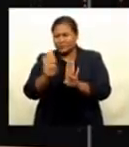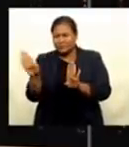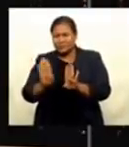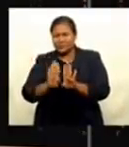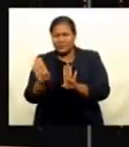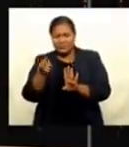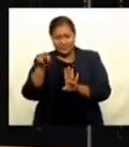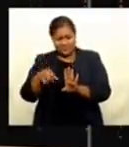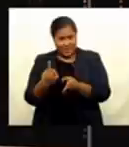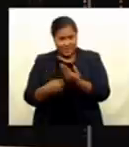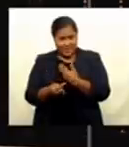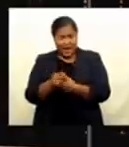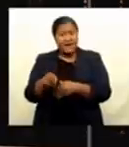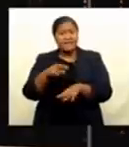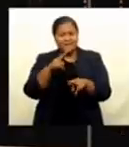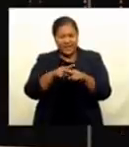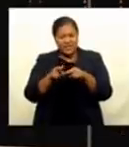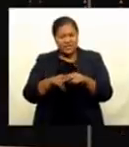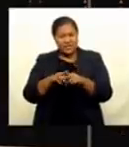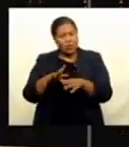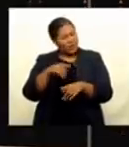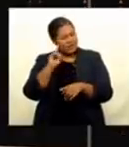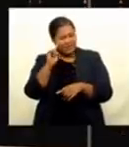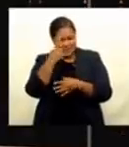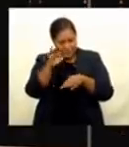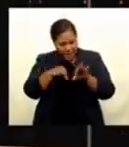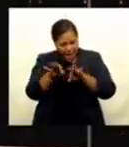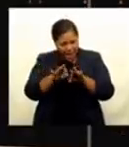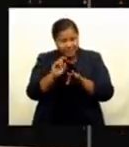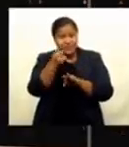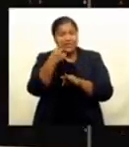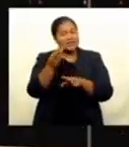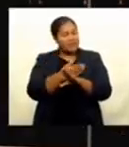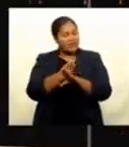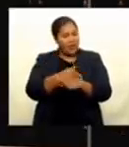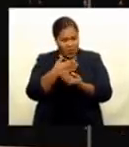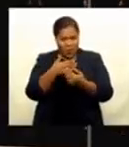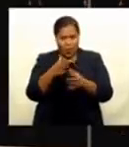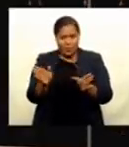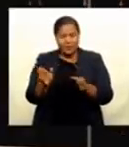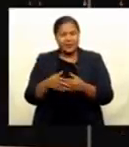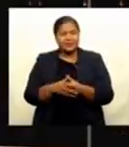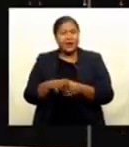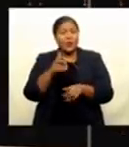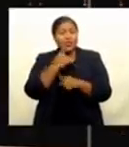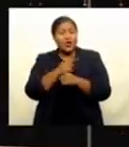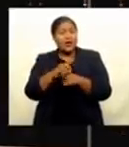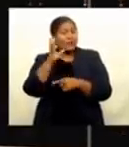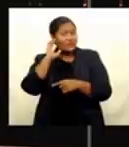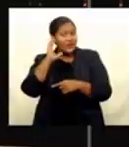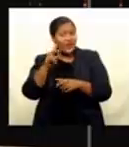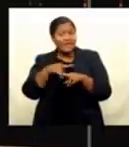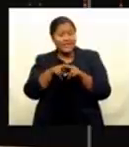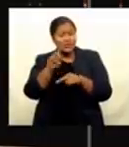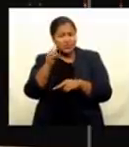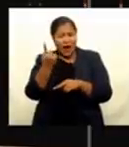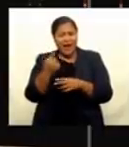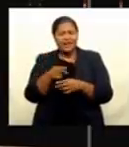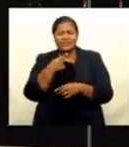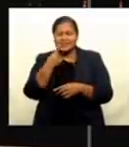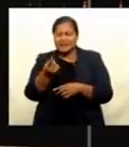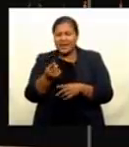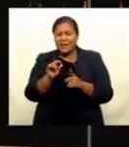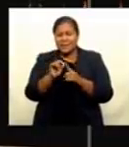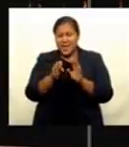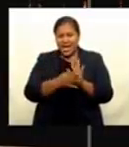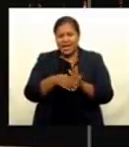Fiji were carefully thought out and mapped out. Speaking on Radio Fiji One's Nonda Ilalakai program, Bainimarama says some